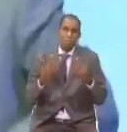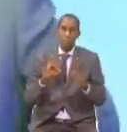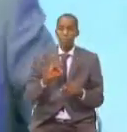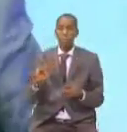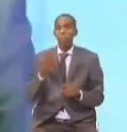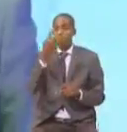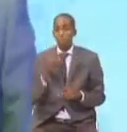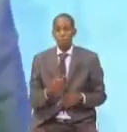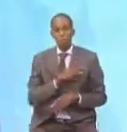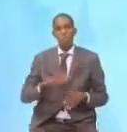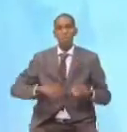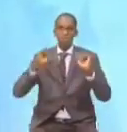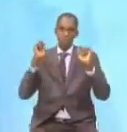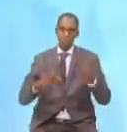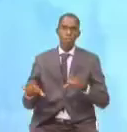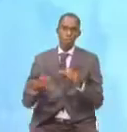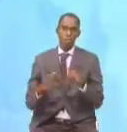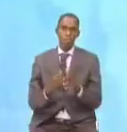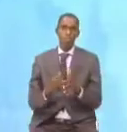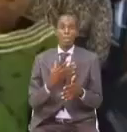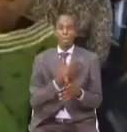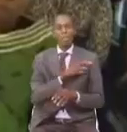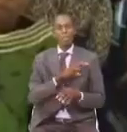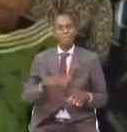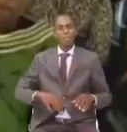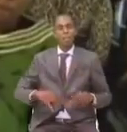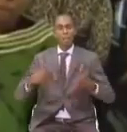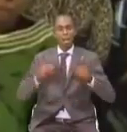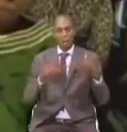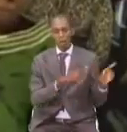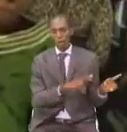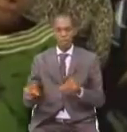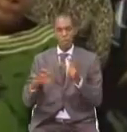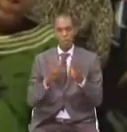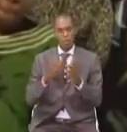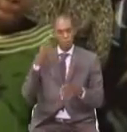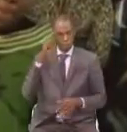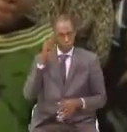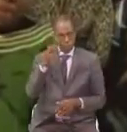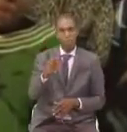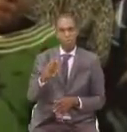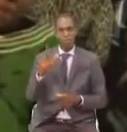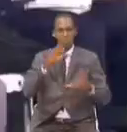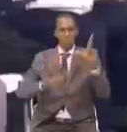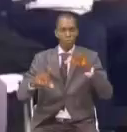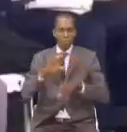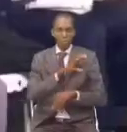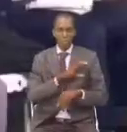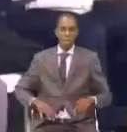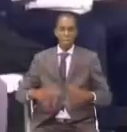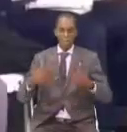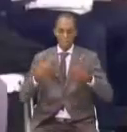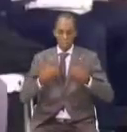Christ can do it. And Christ has done it for you. Christ has done it for me. I